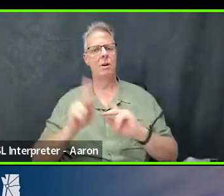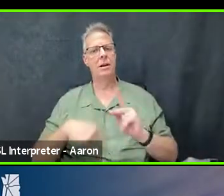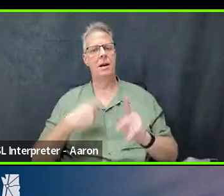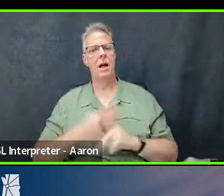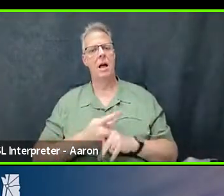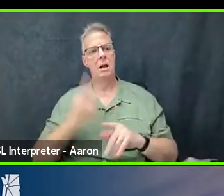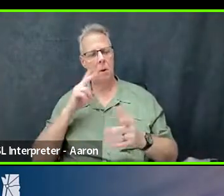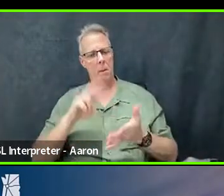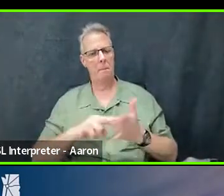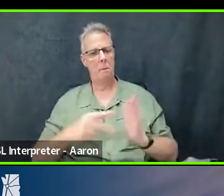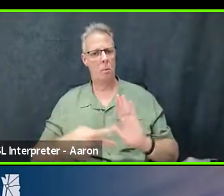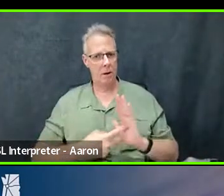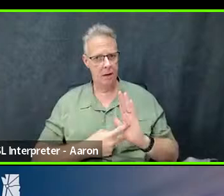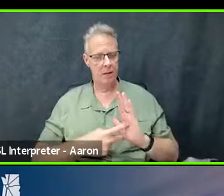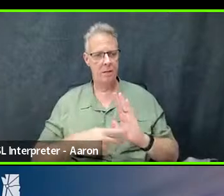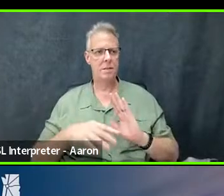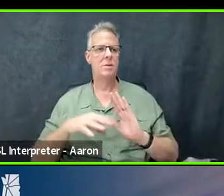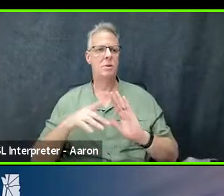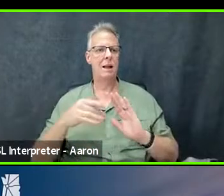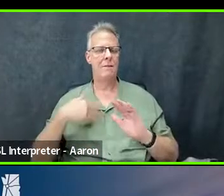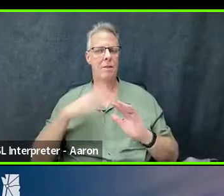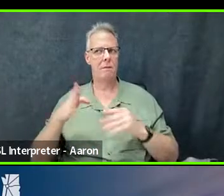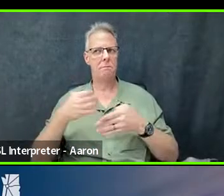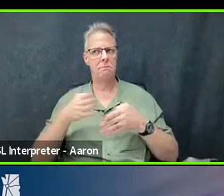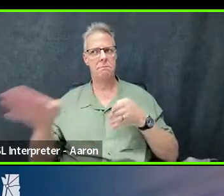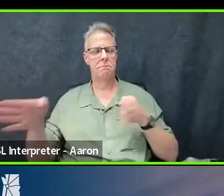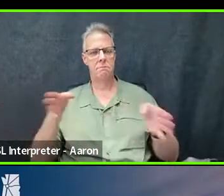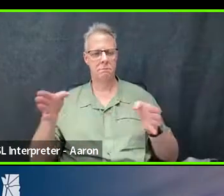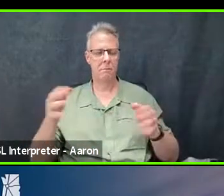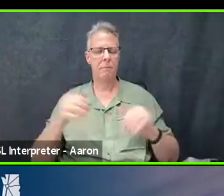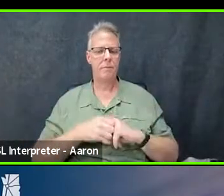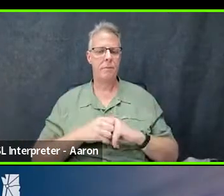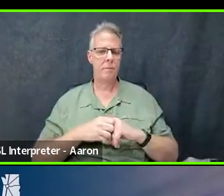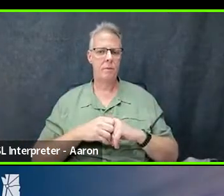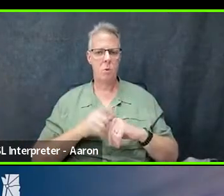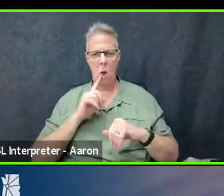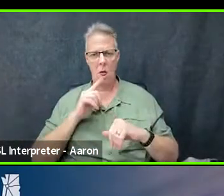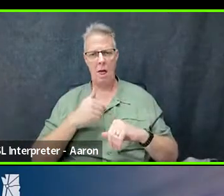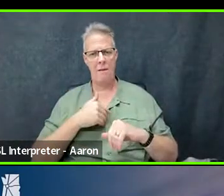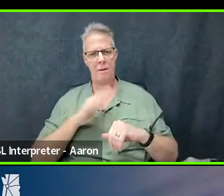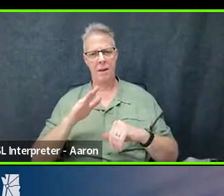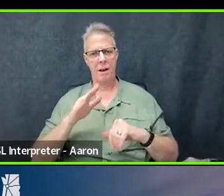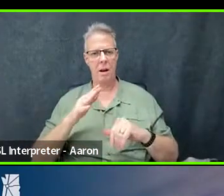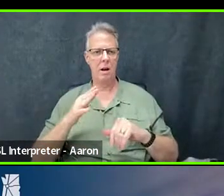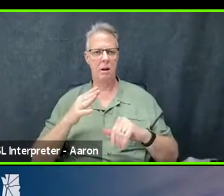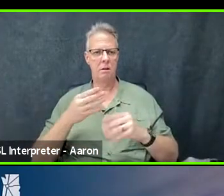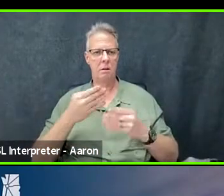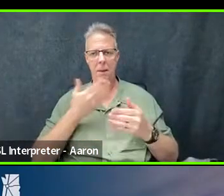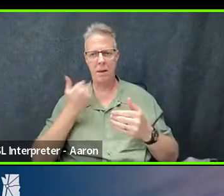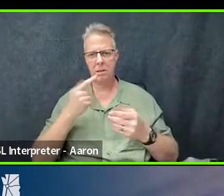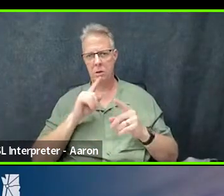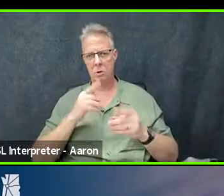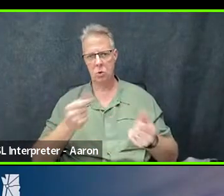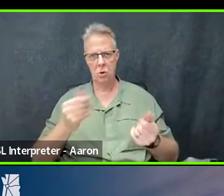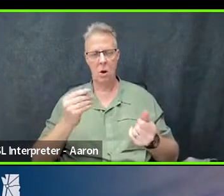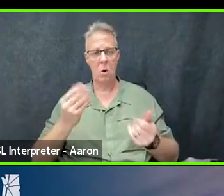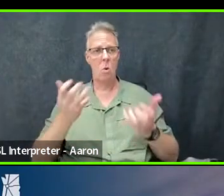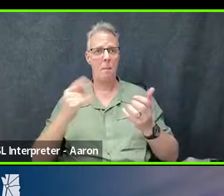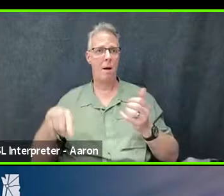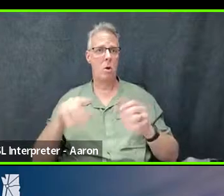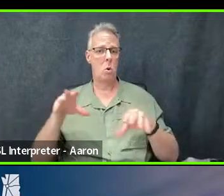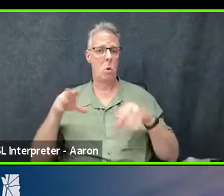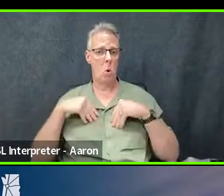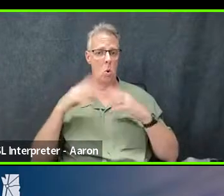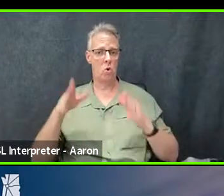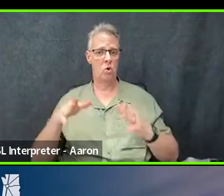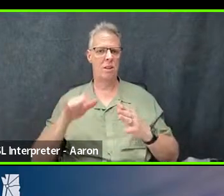of purpose and market for it. So there were complementary kind of solutions there determined and wanted by the owners. And